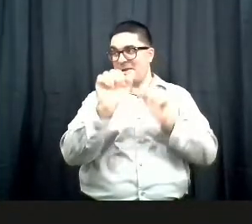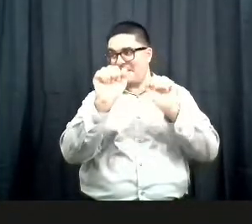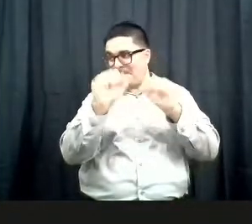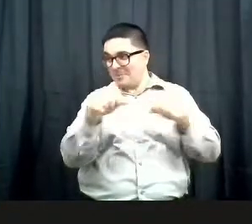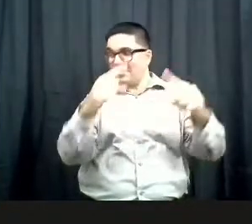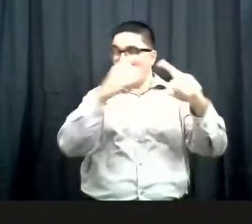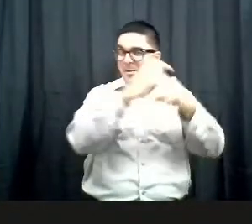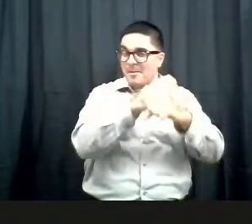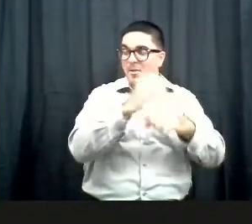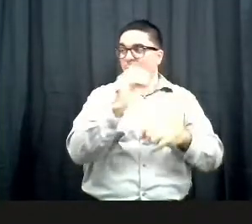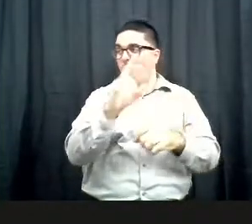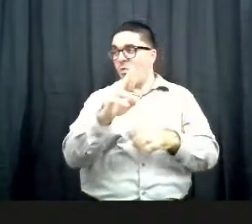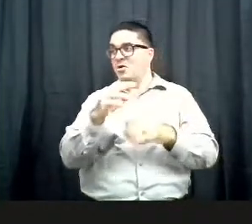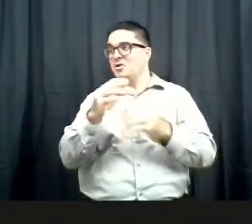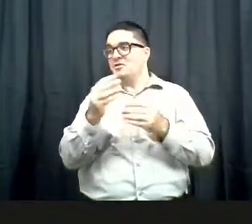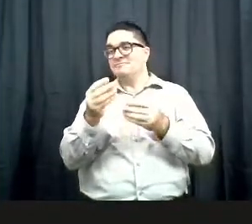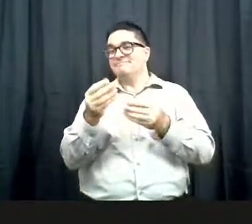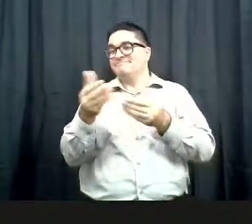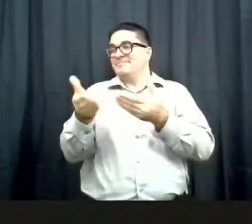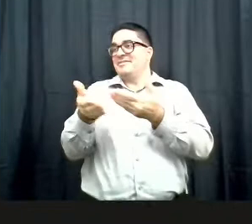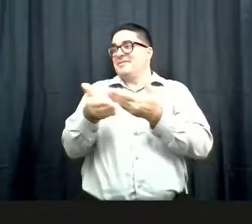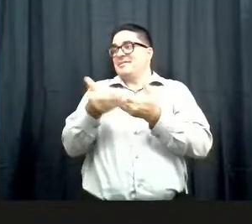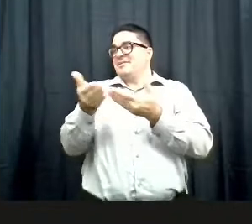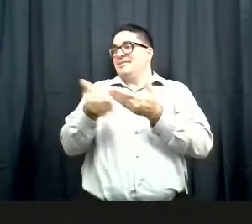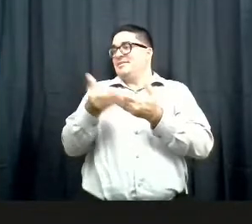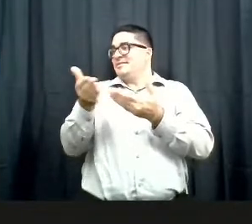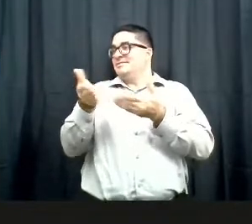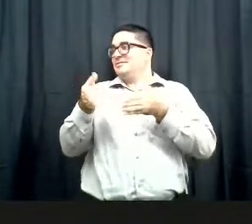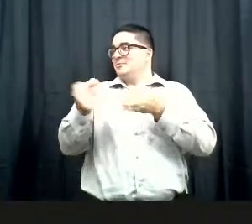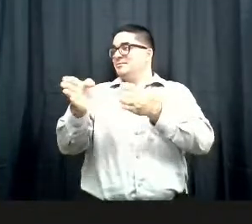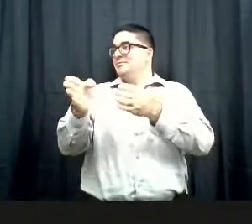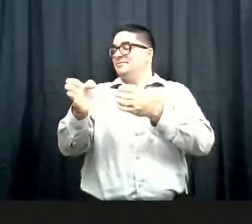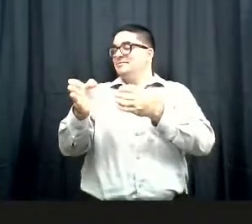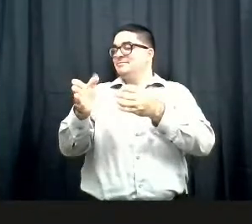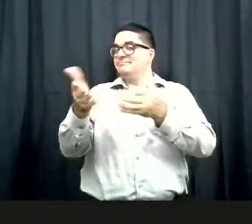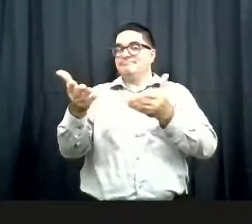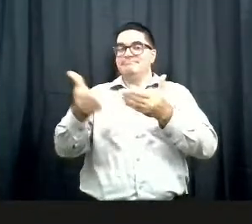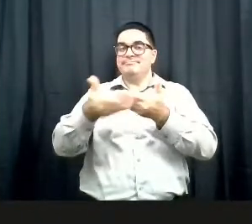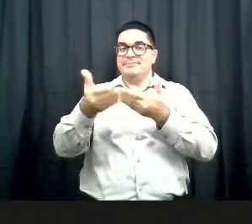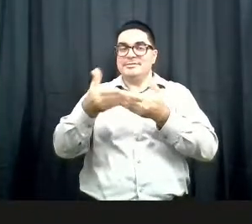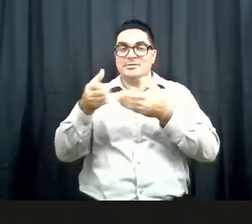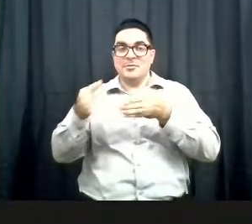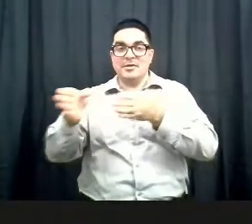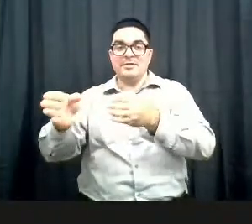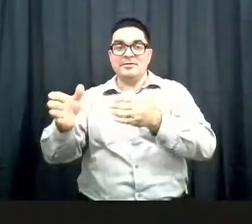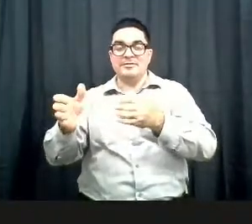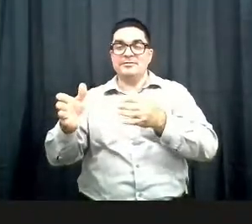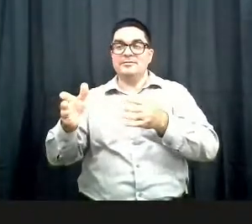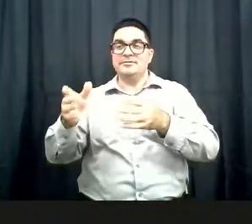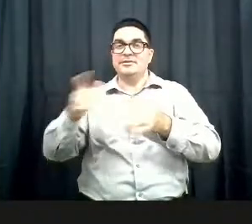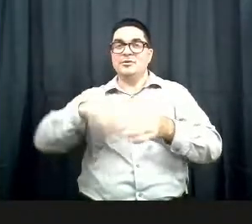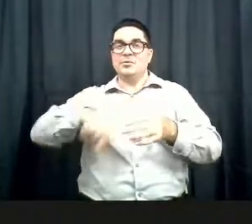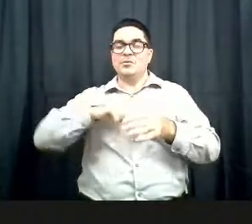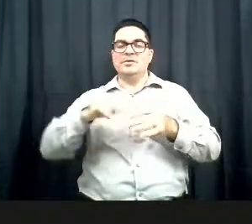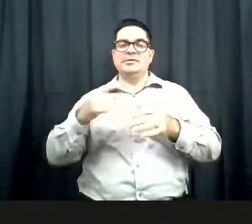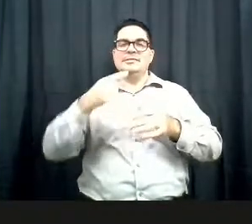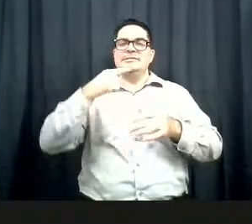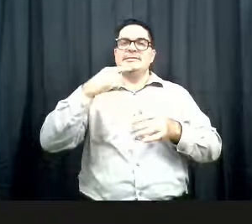way, it's basically a process establishing law to say, uncle, step back,